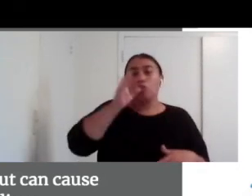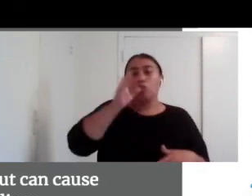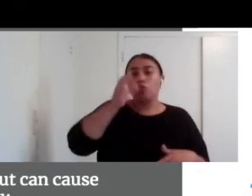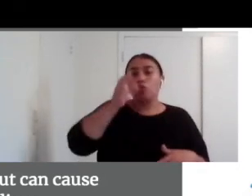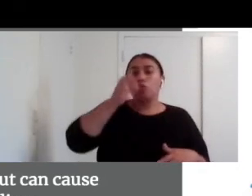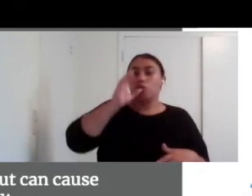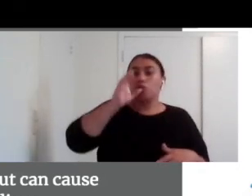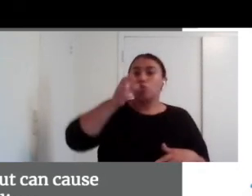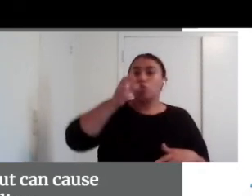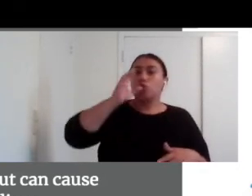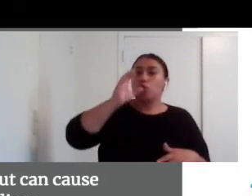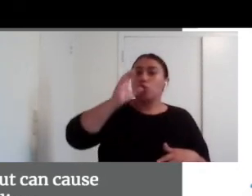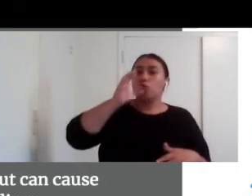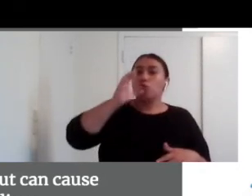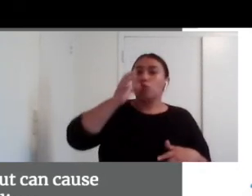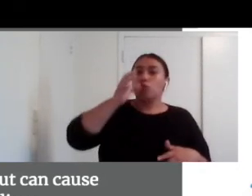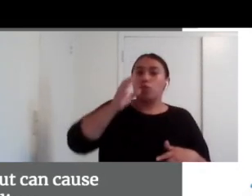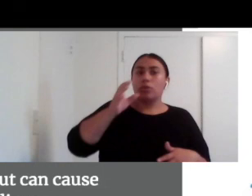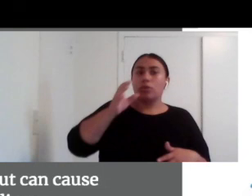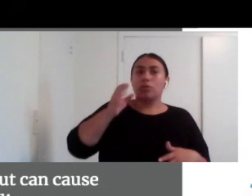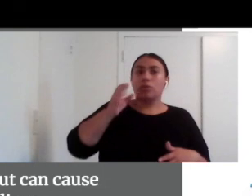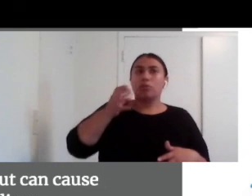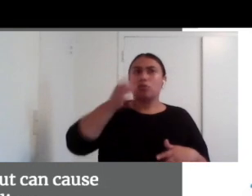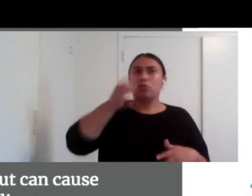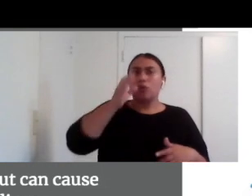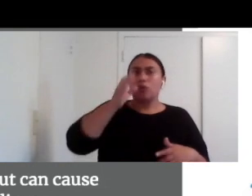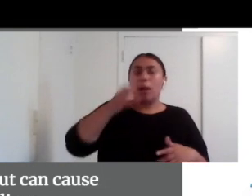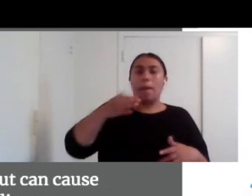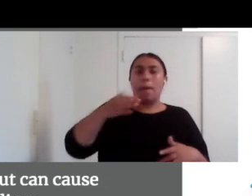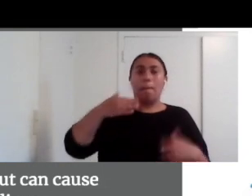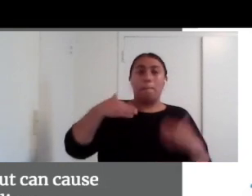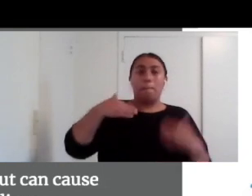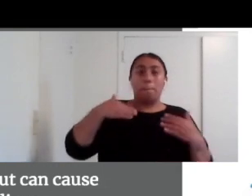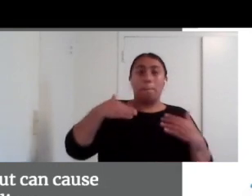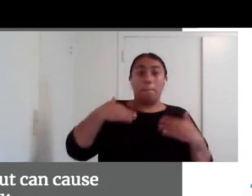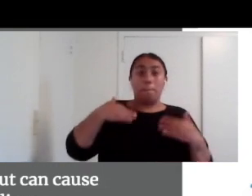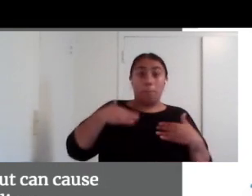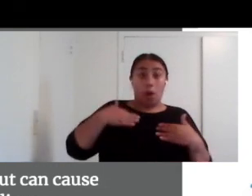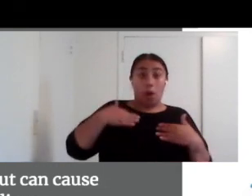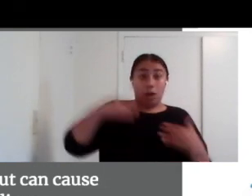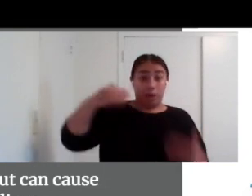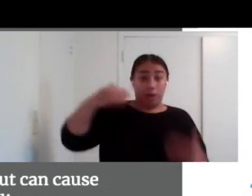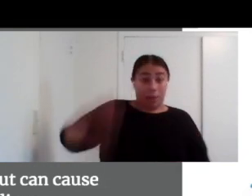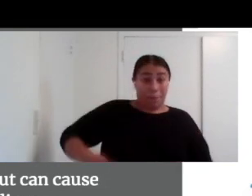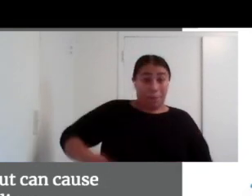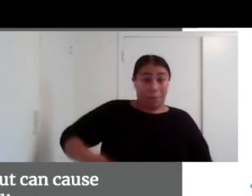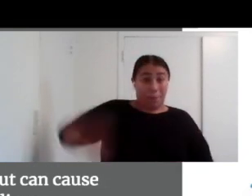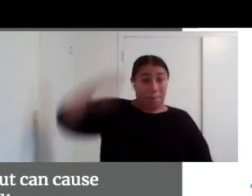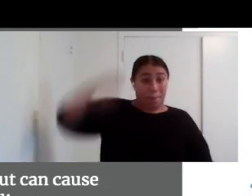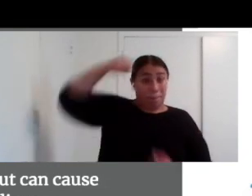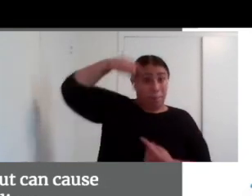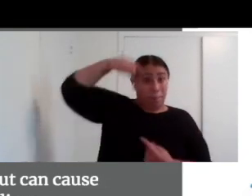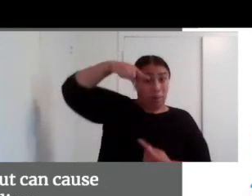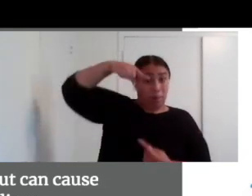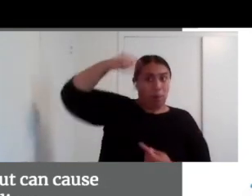stretch receptors reach their maximum and they evacuate while they were asleep and they spend several hours there and then they wake up and they realize, oh